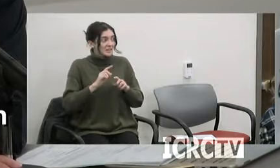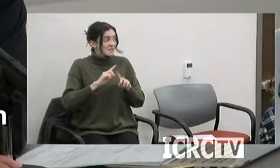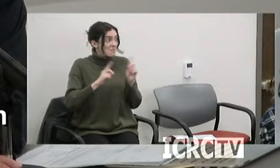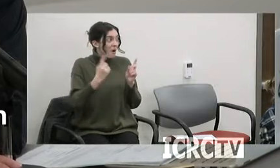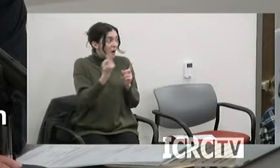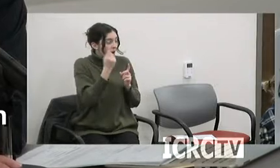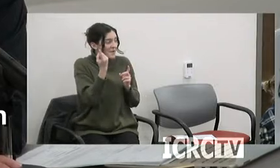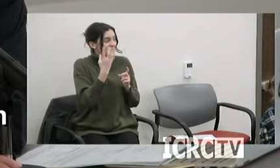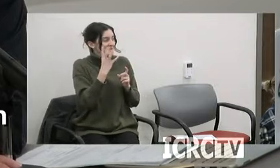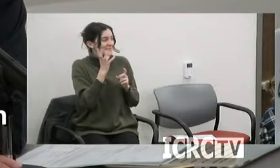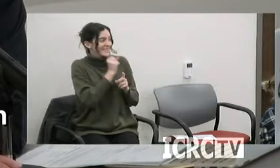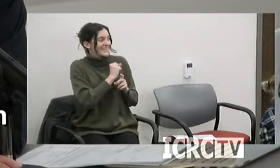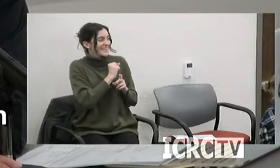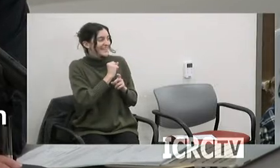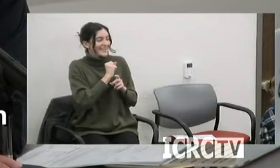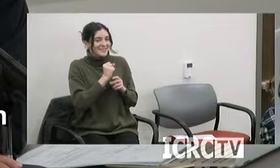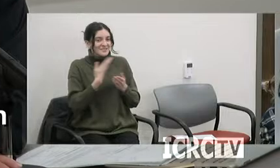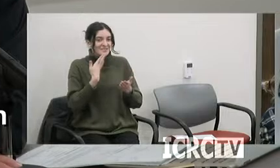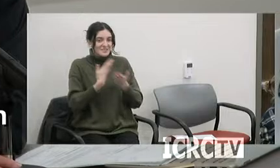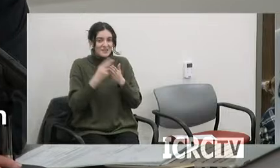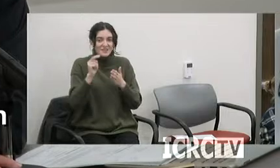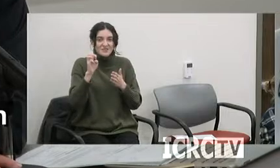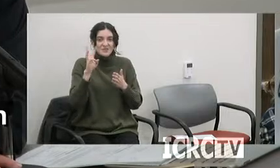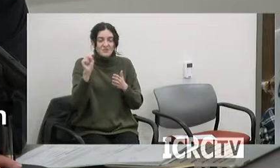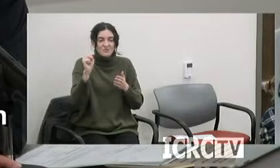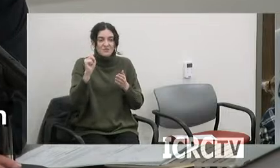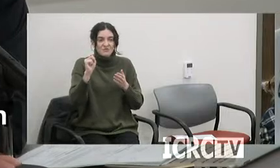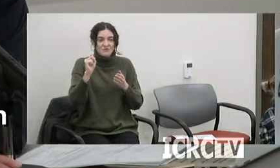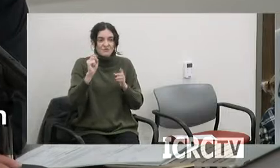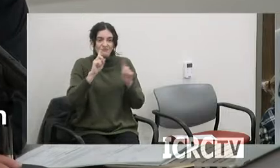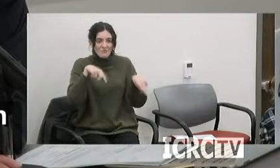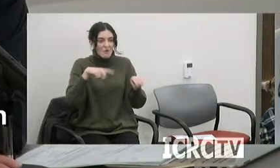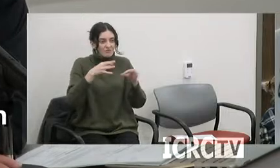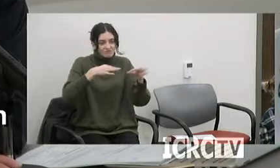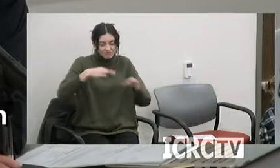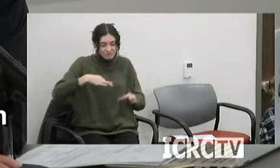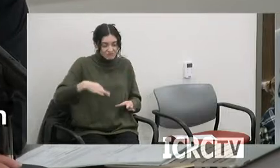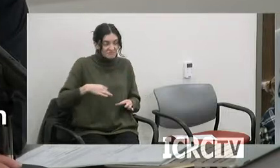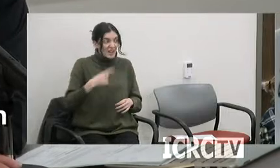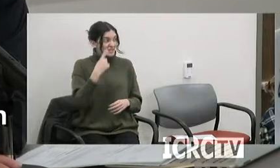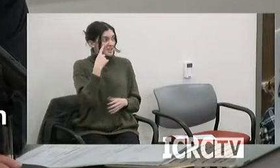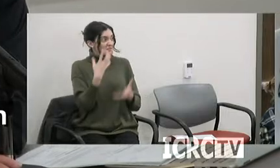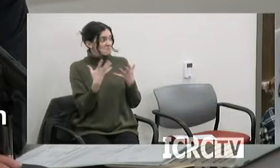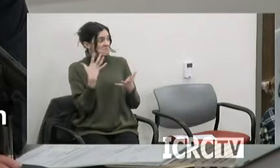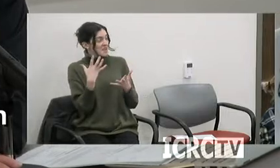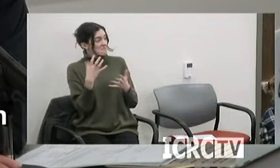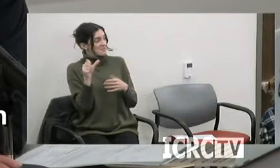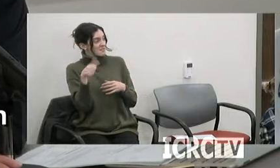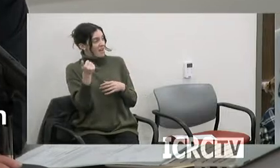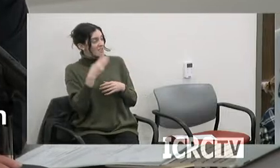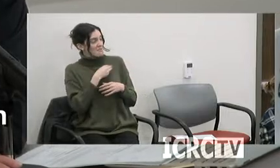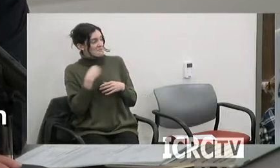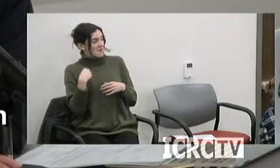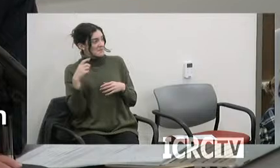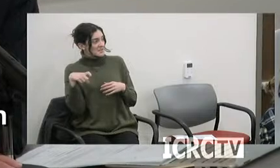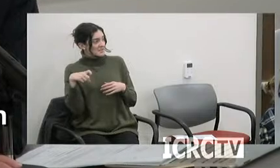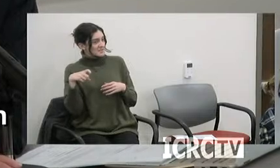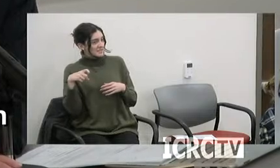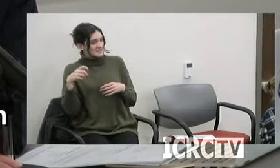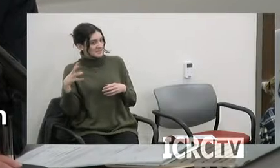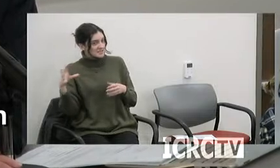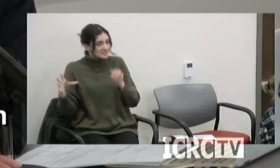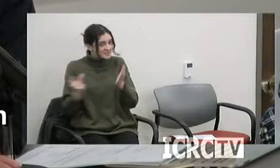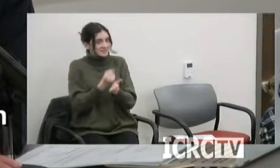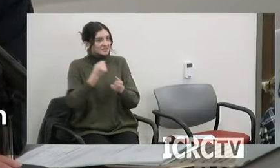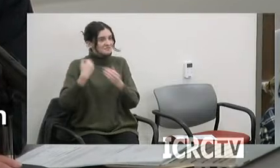report. And I think someone's going to have to pick that up going forward, starting in January. But